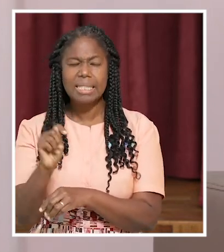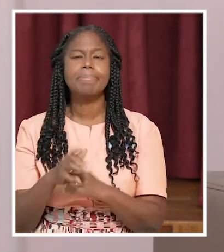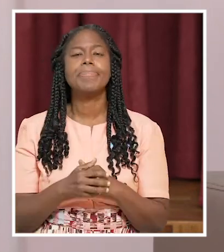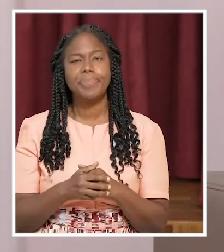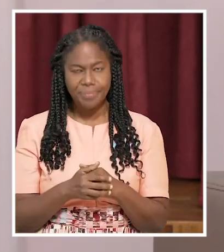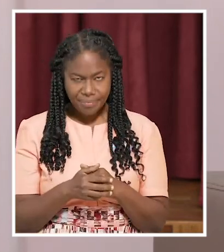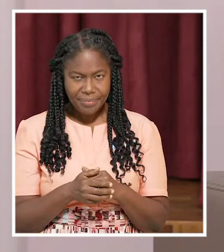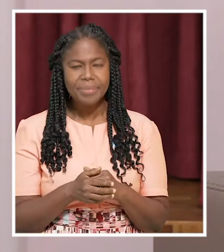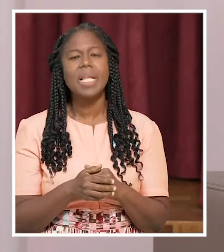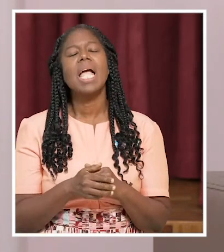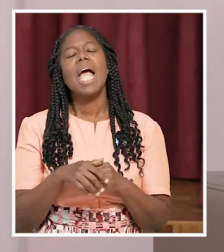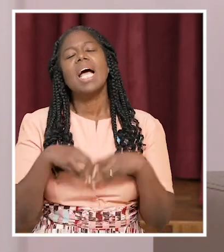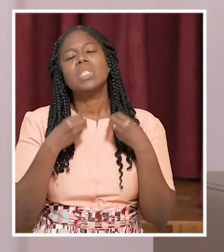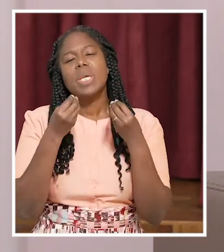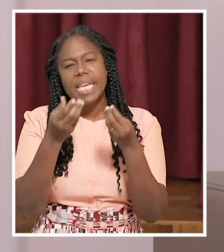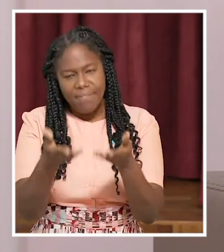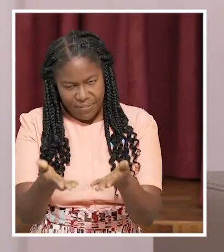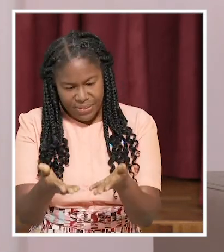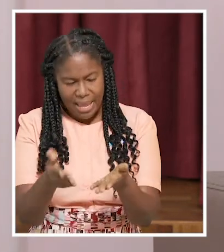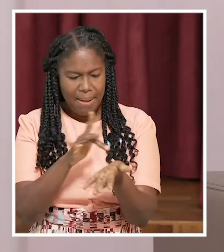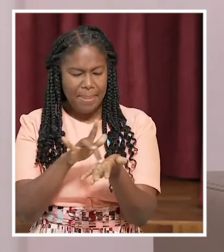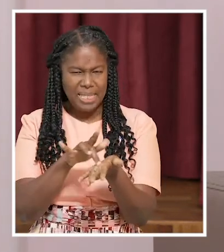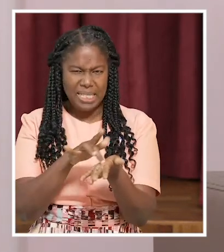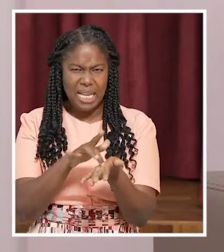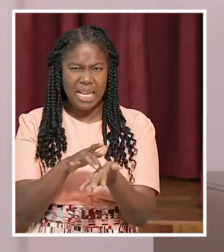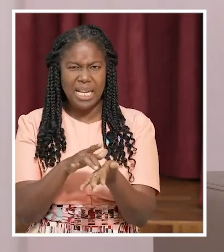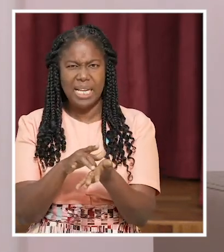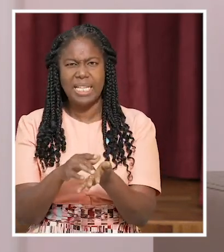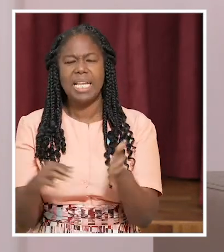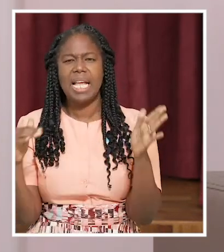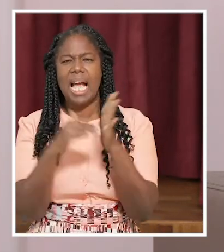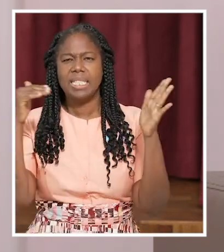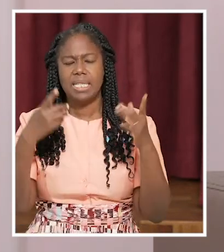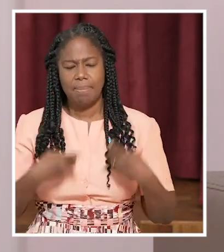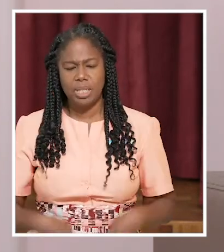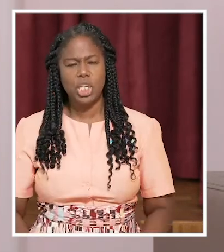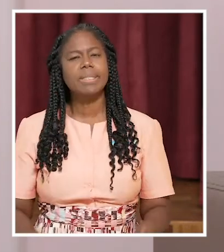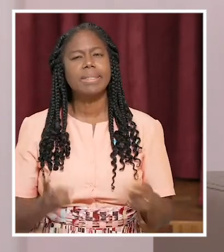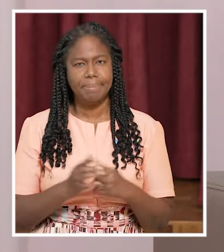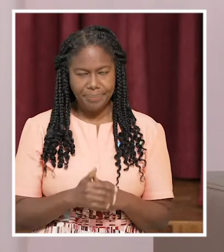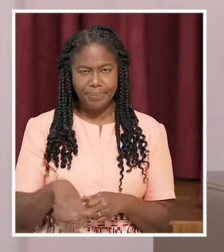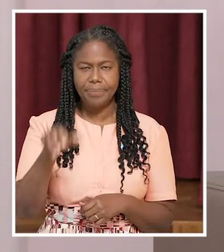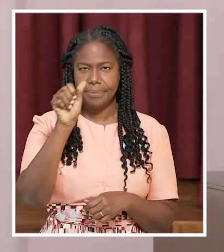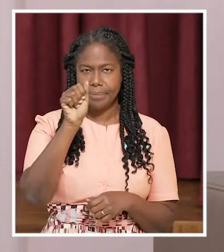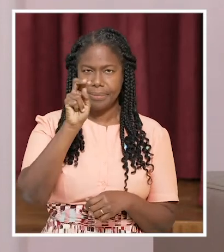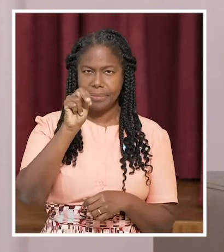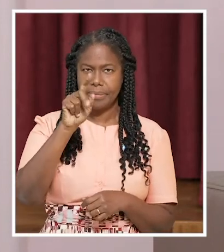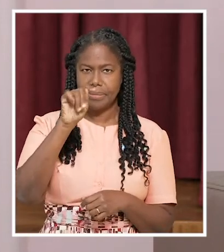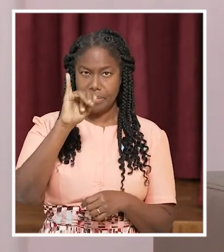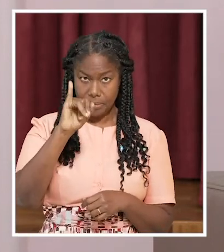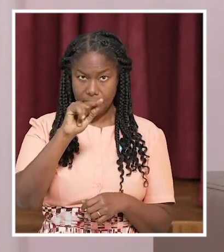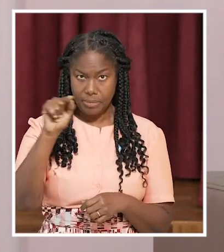on an antidepressant medication. And antidepressants are very, very effective. And in the vast majority of cases, they're